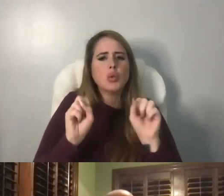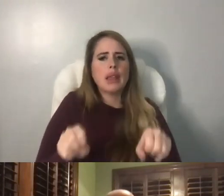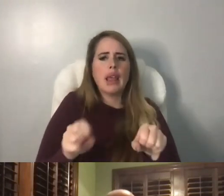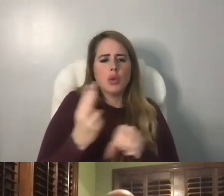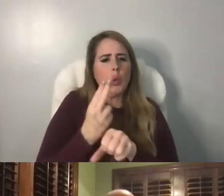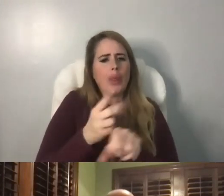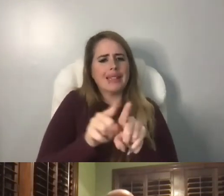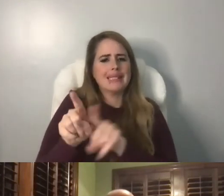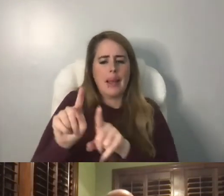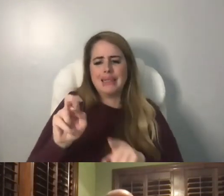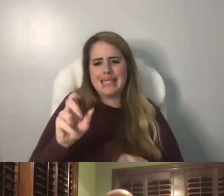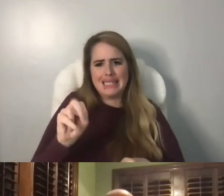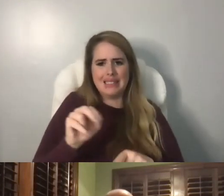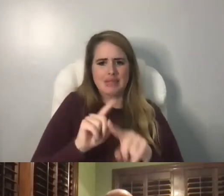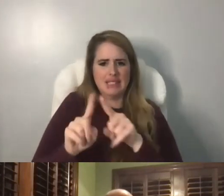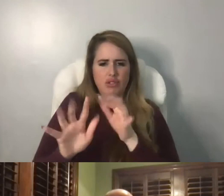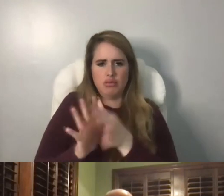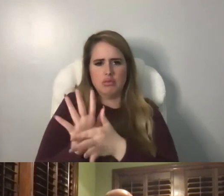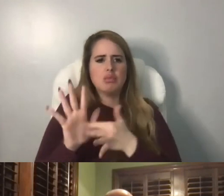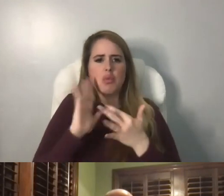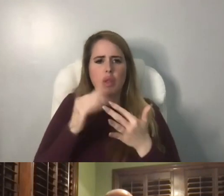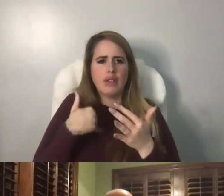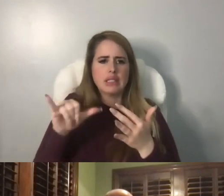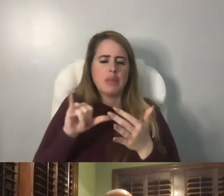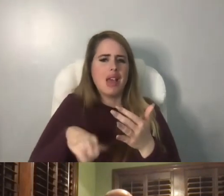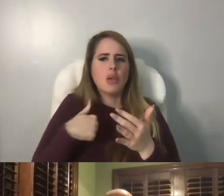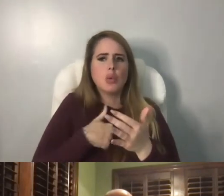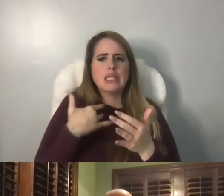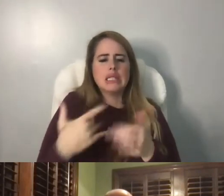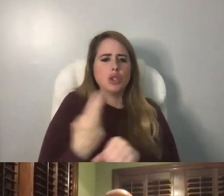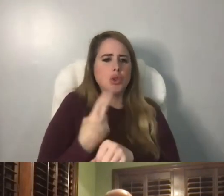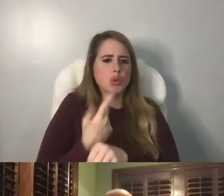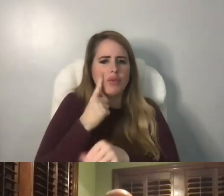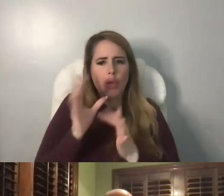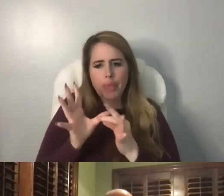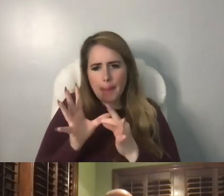them, and you have redundancy. So what we usually use for the thumb, or what